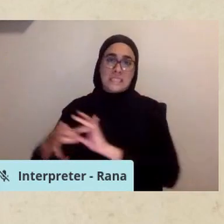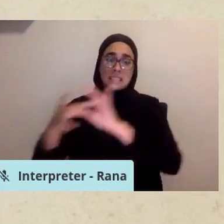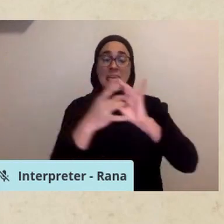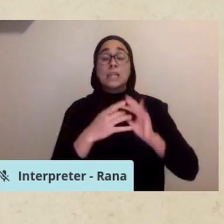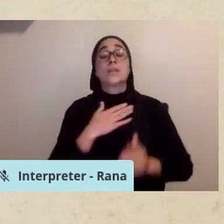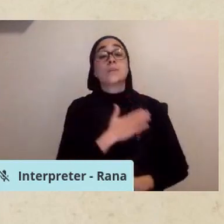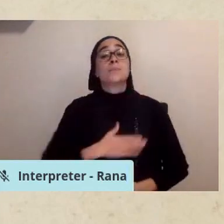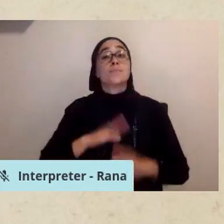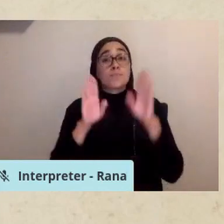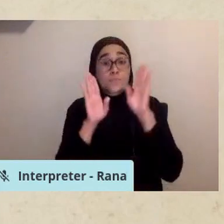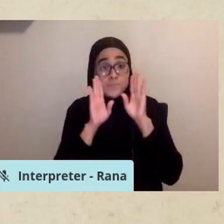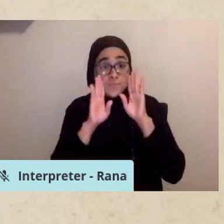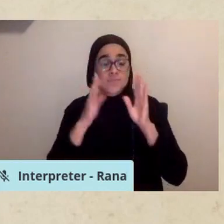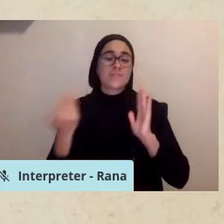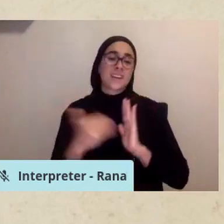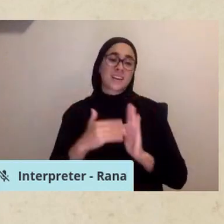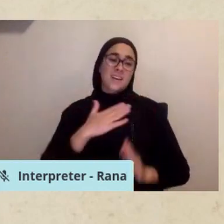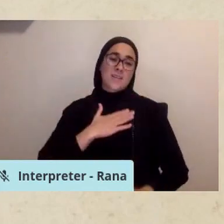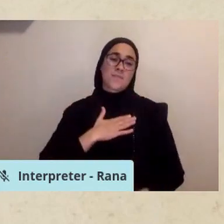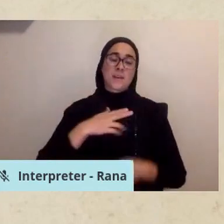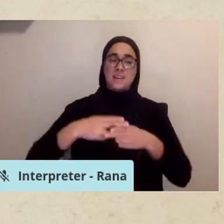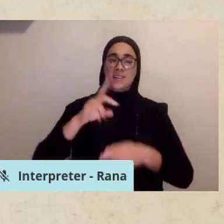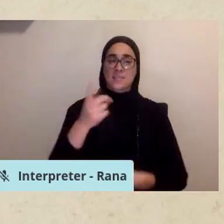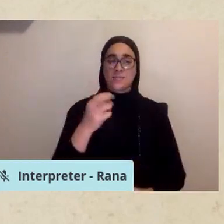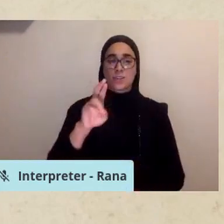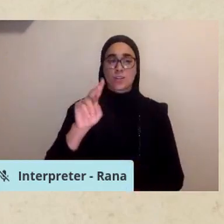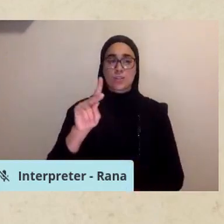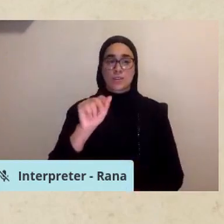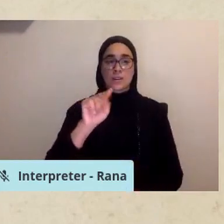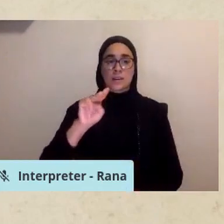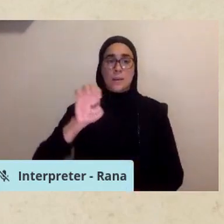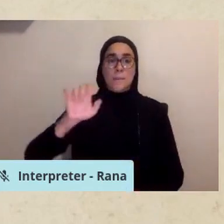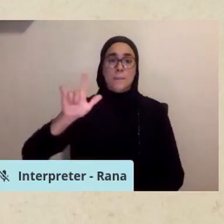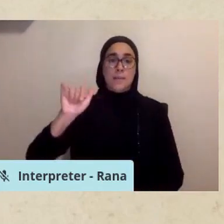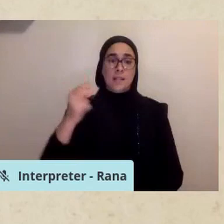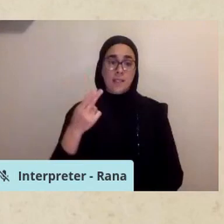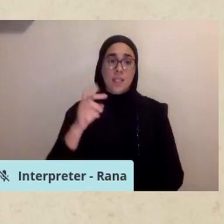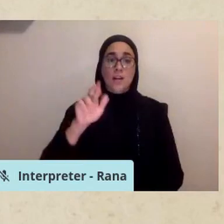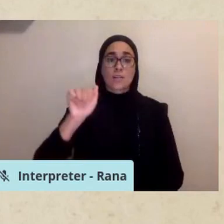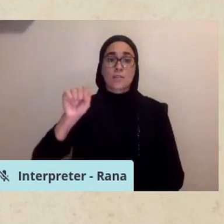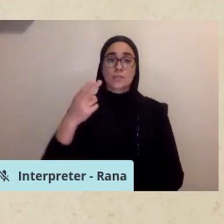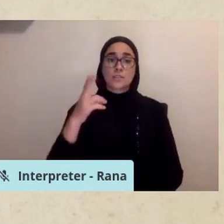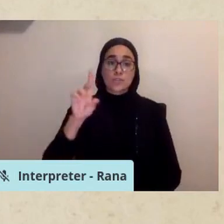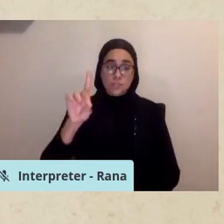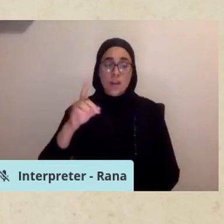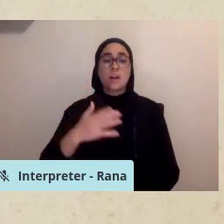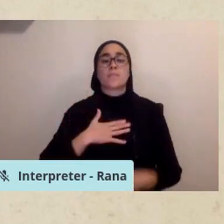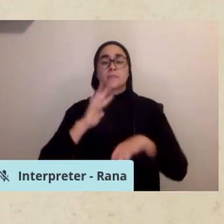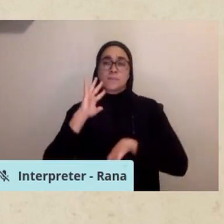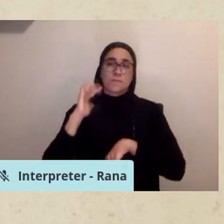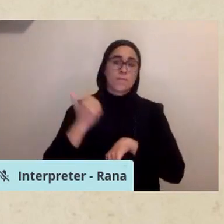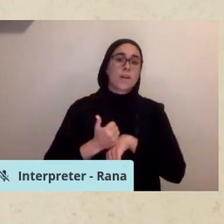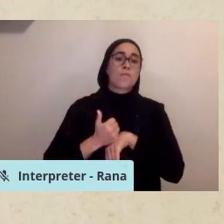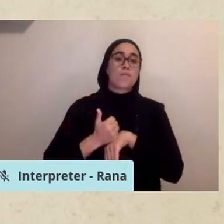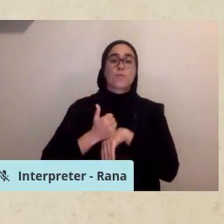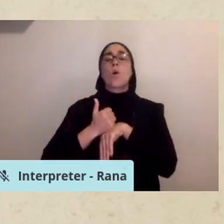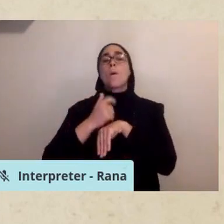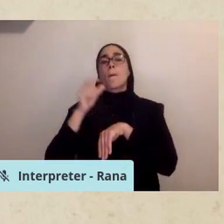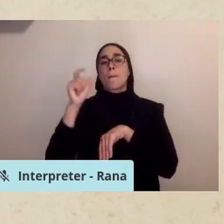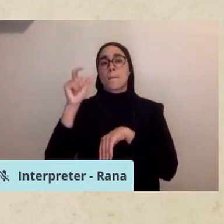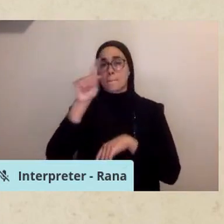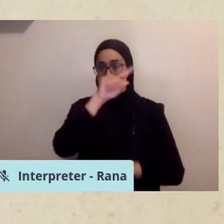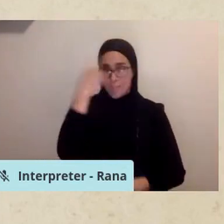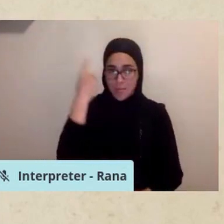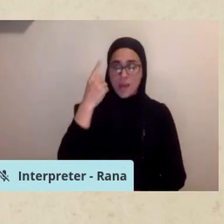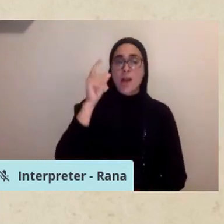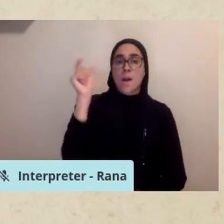undivided attention. Again, my name is Dr. Camila Rashad. I'm the founder and president of Muslim Wellness Foundation and the founding director of the Black Muslim